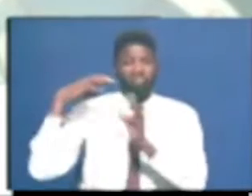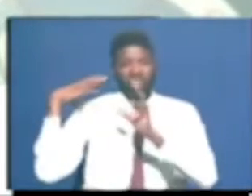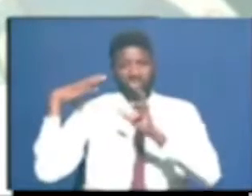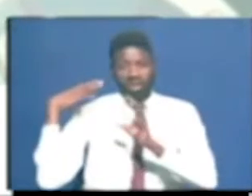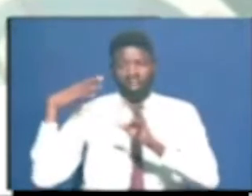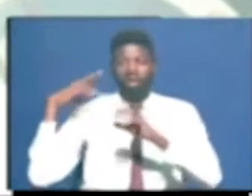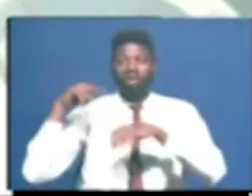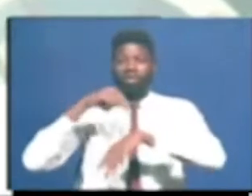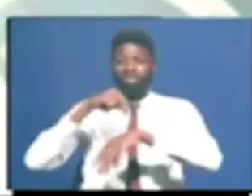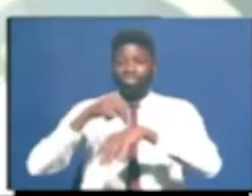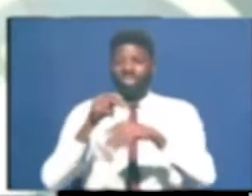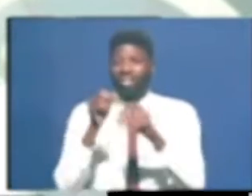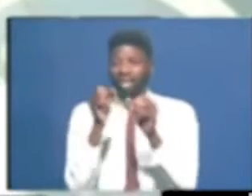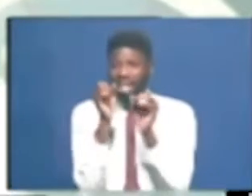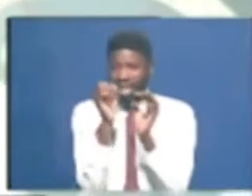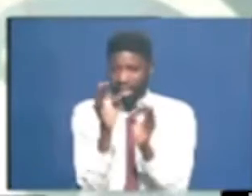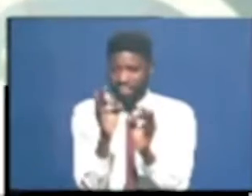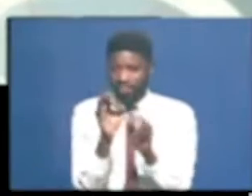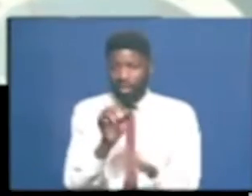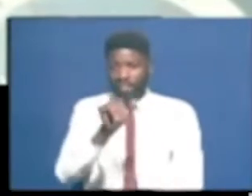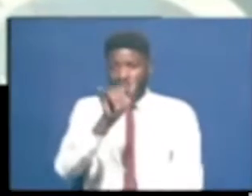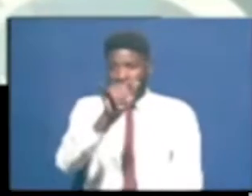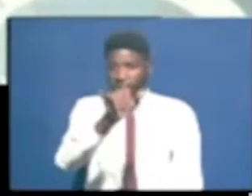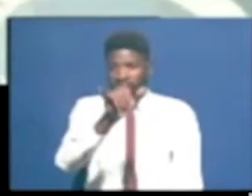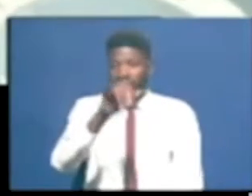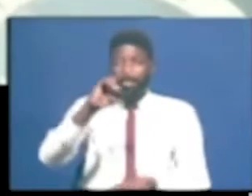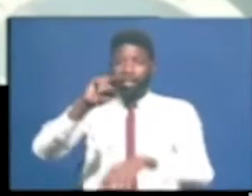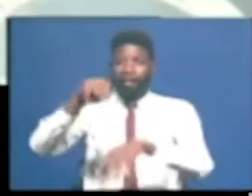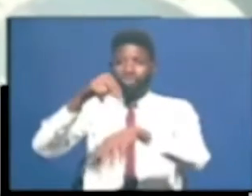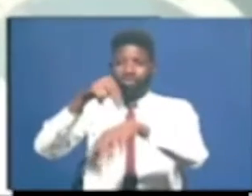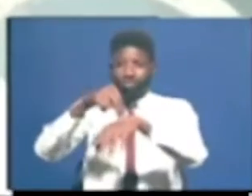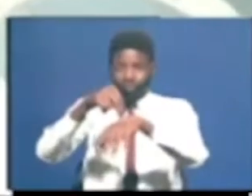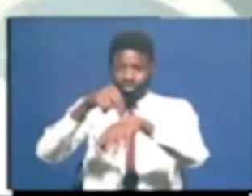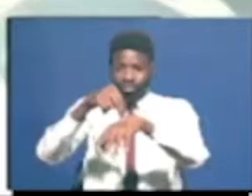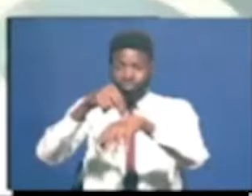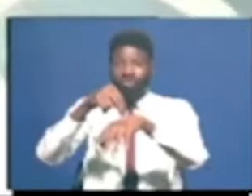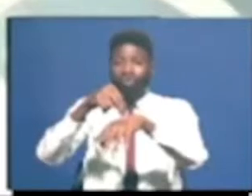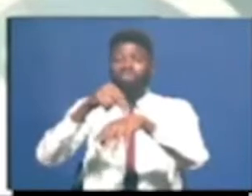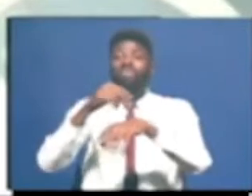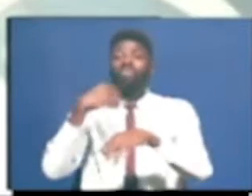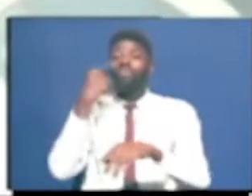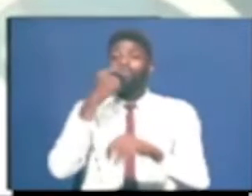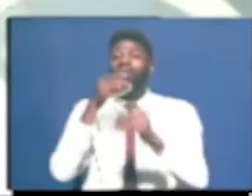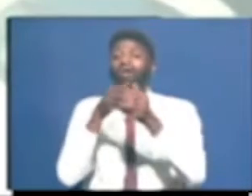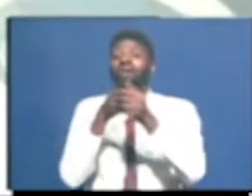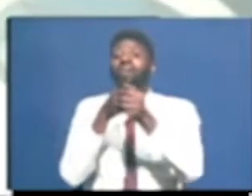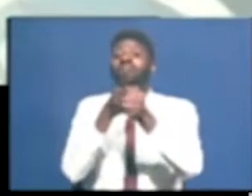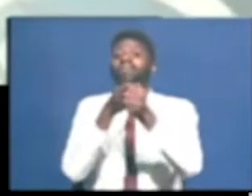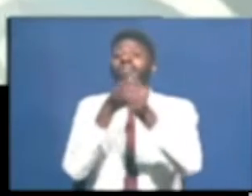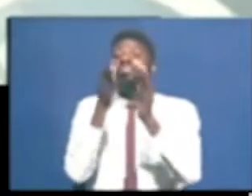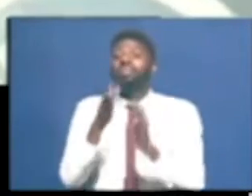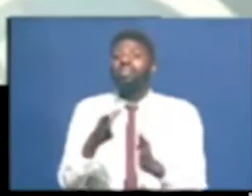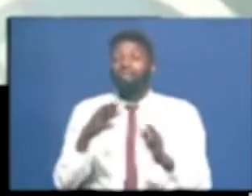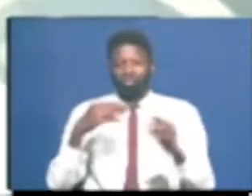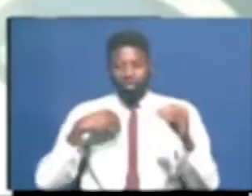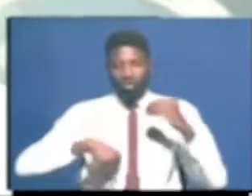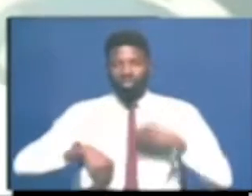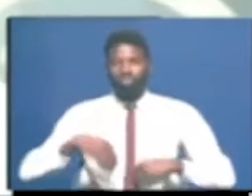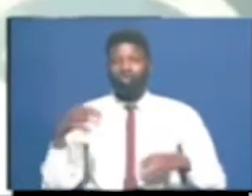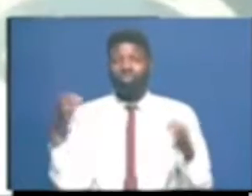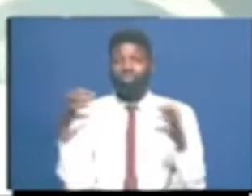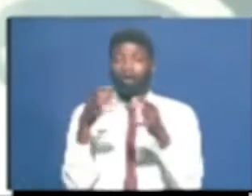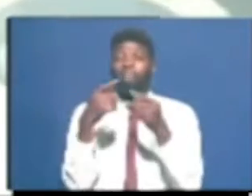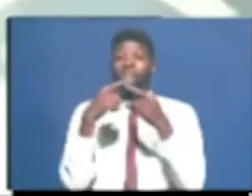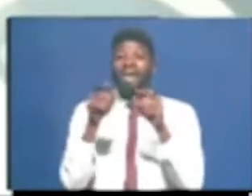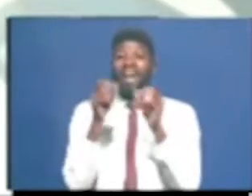if a nation is led by looters. But in the hands of a